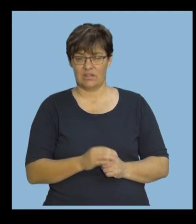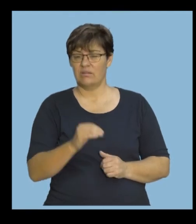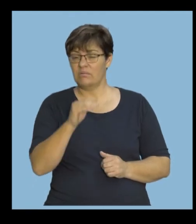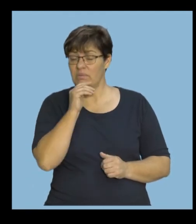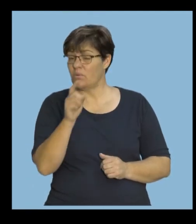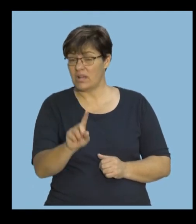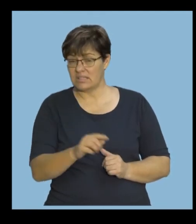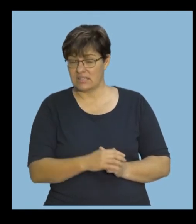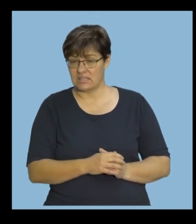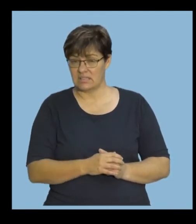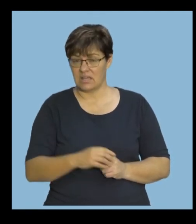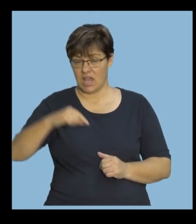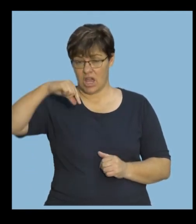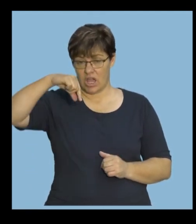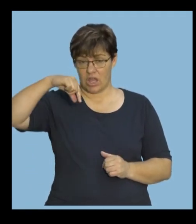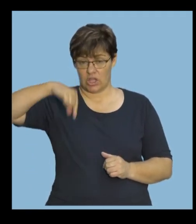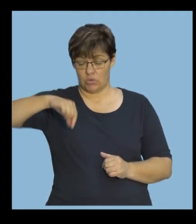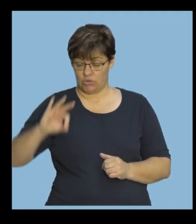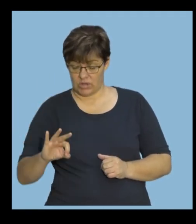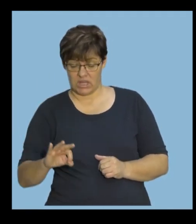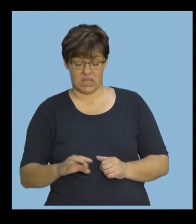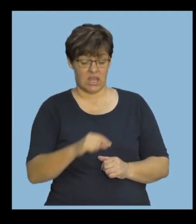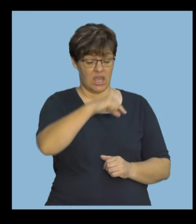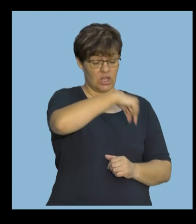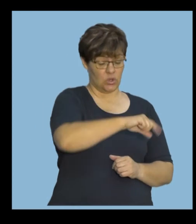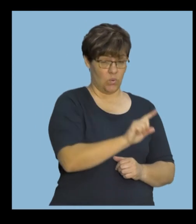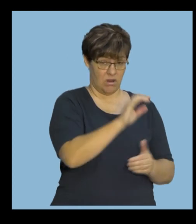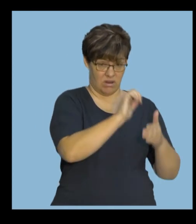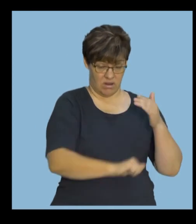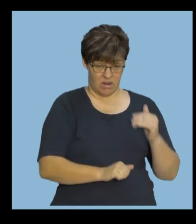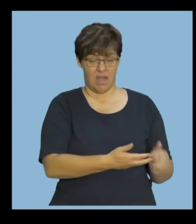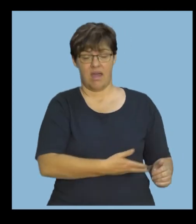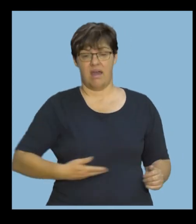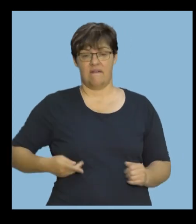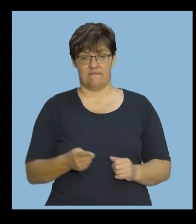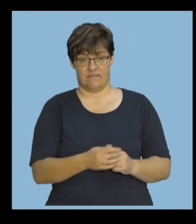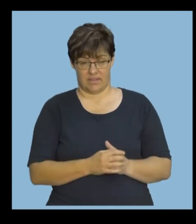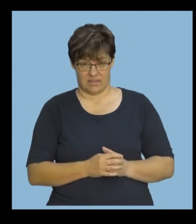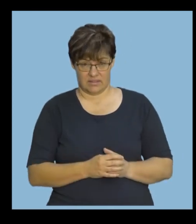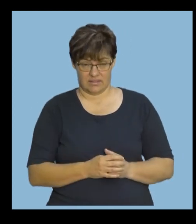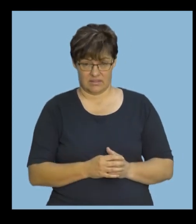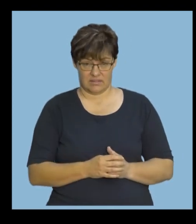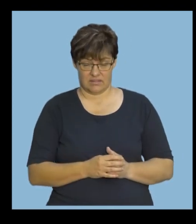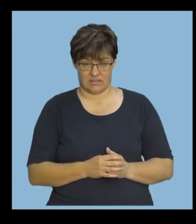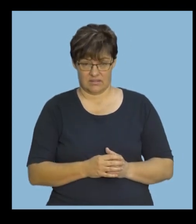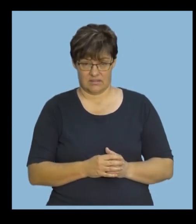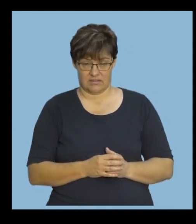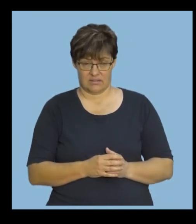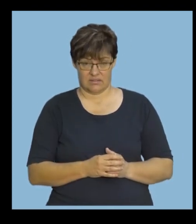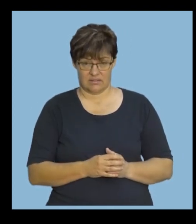So the half difference between Q1 and Q3. So semi-interquartile range is